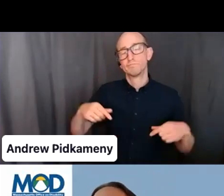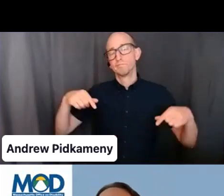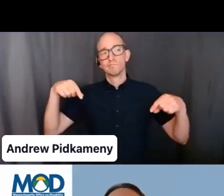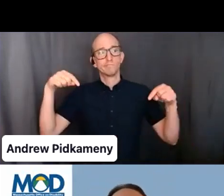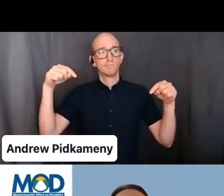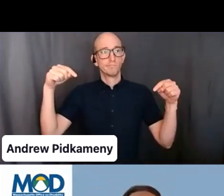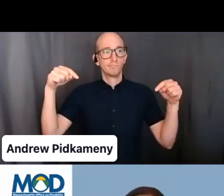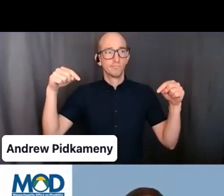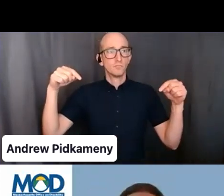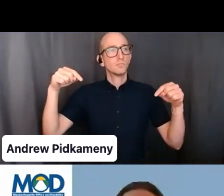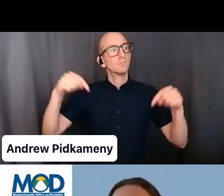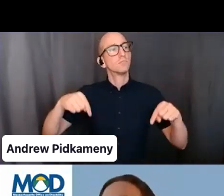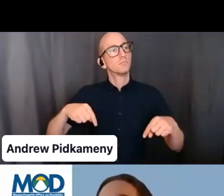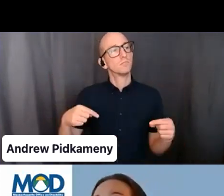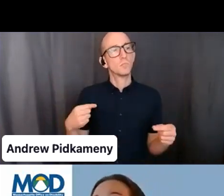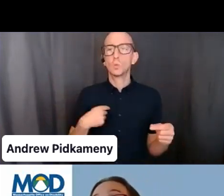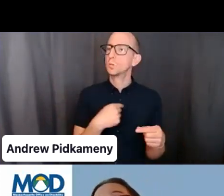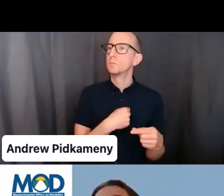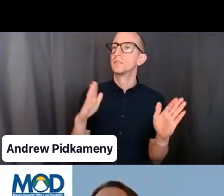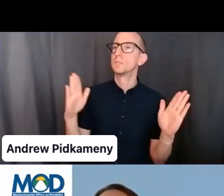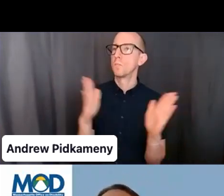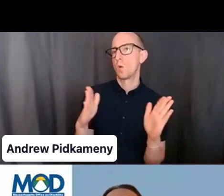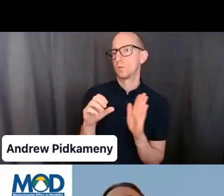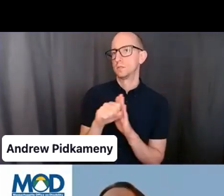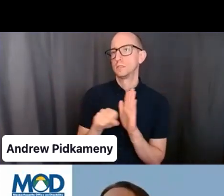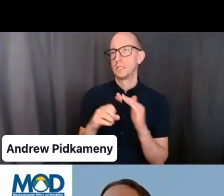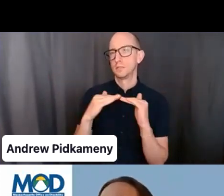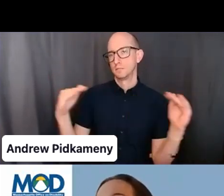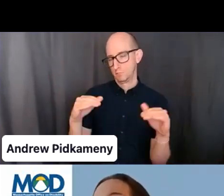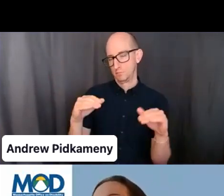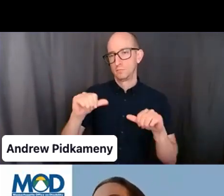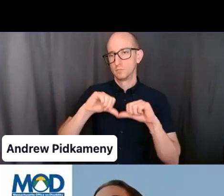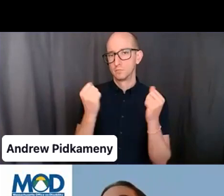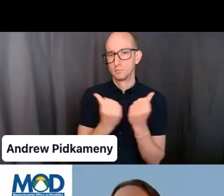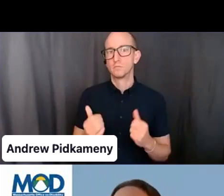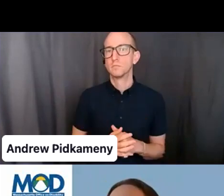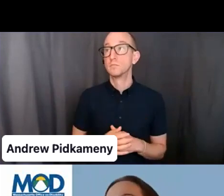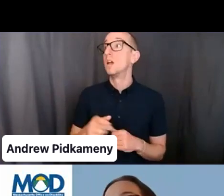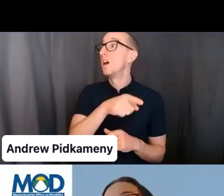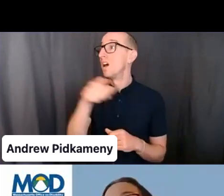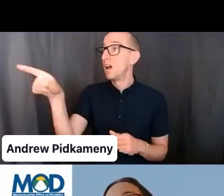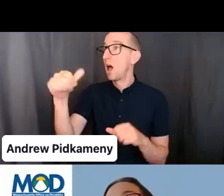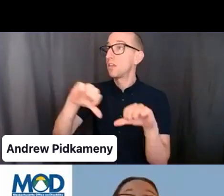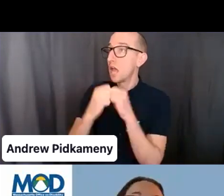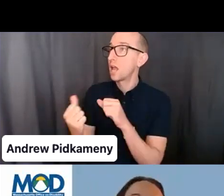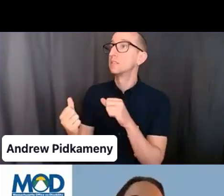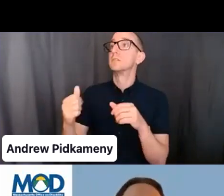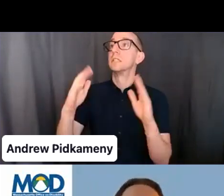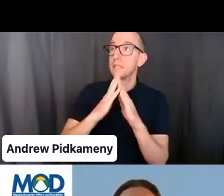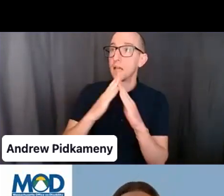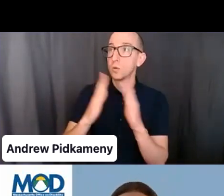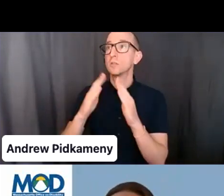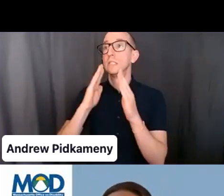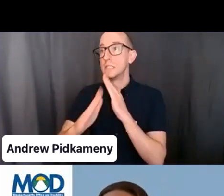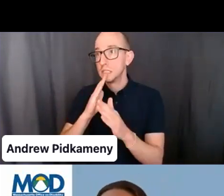or MOD, is a small state agency that's a resource to other state agencies, municipalities, and members